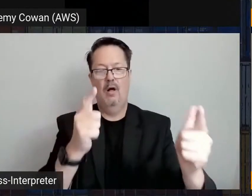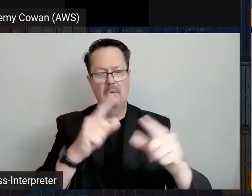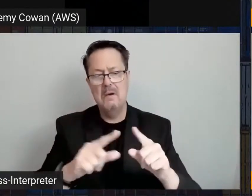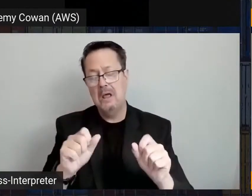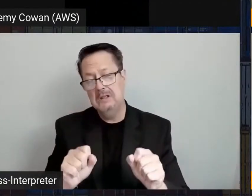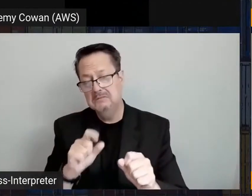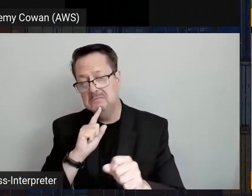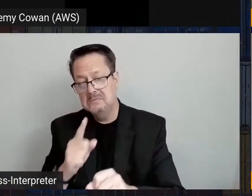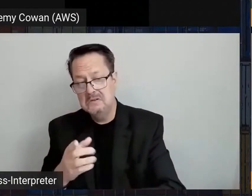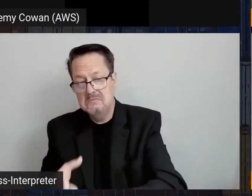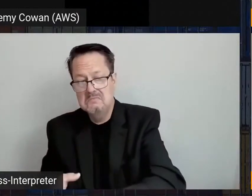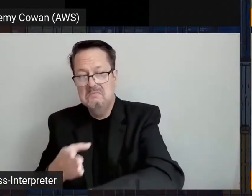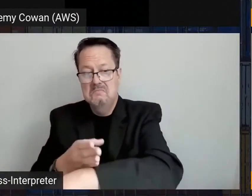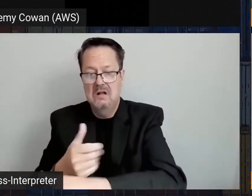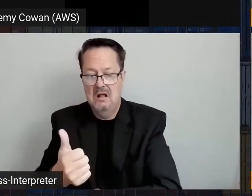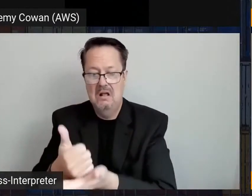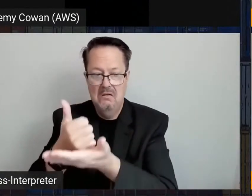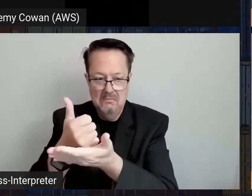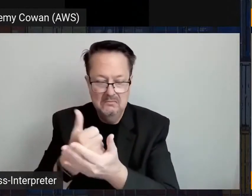are